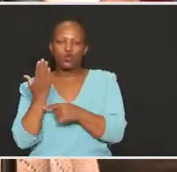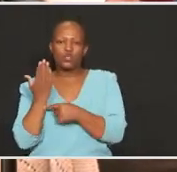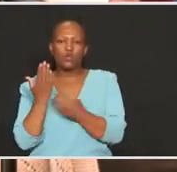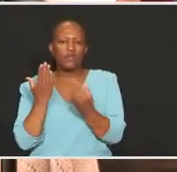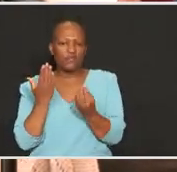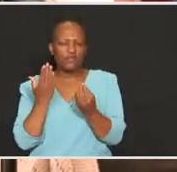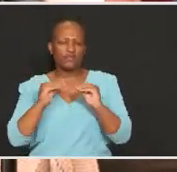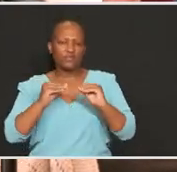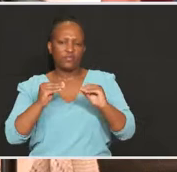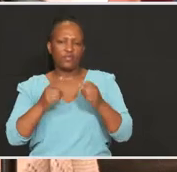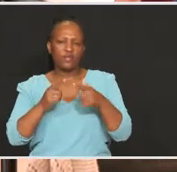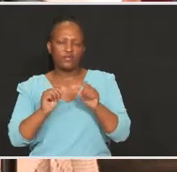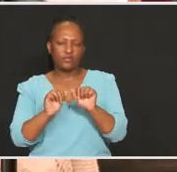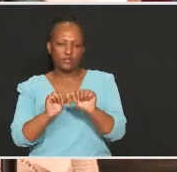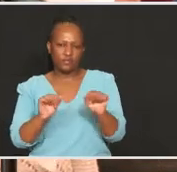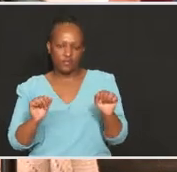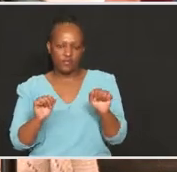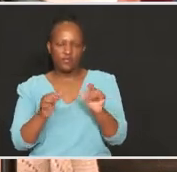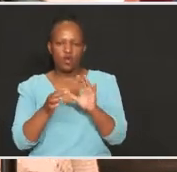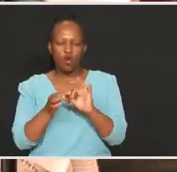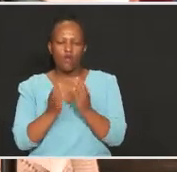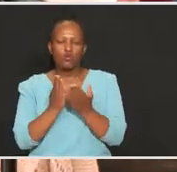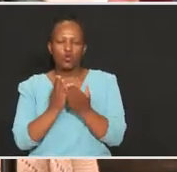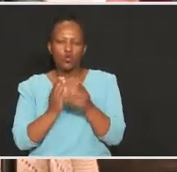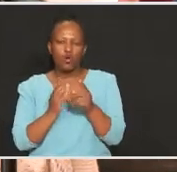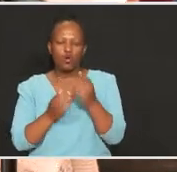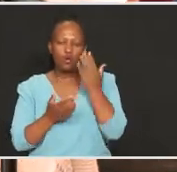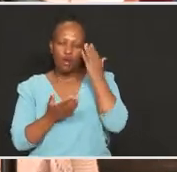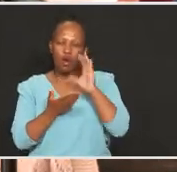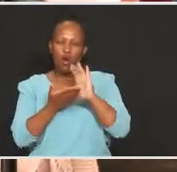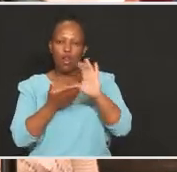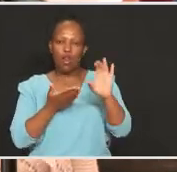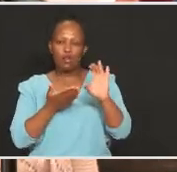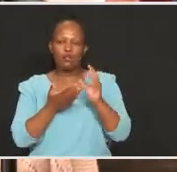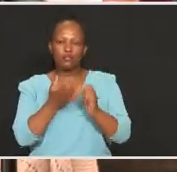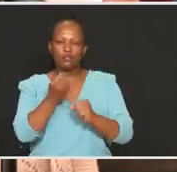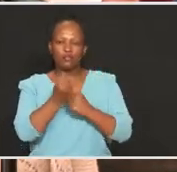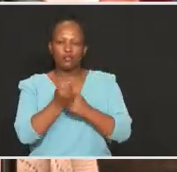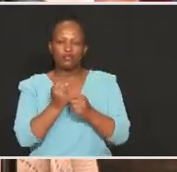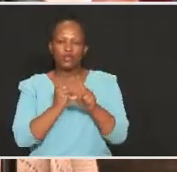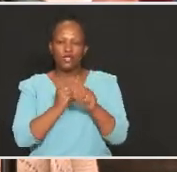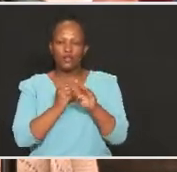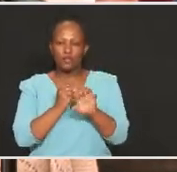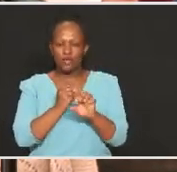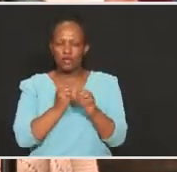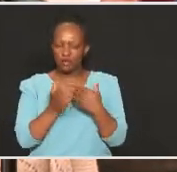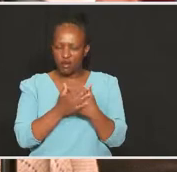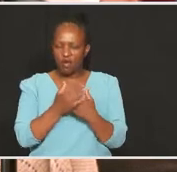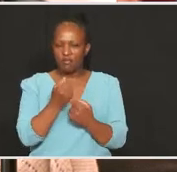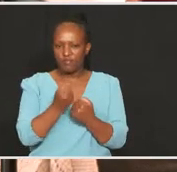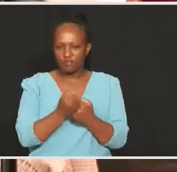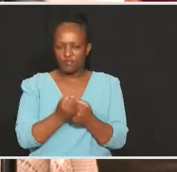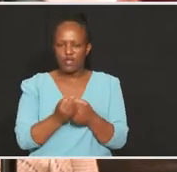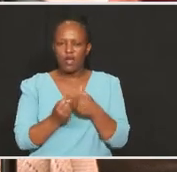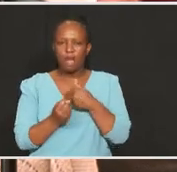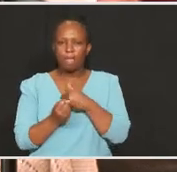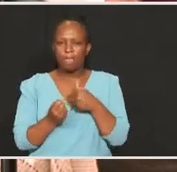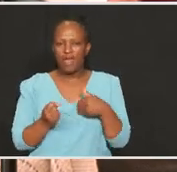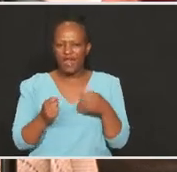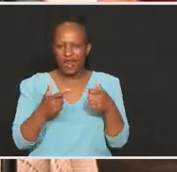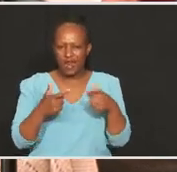tongue education homeschoolers and cottage School setups can support the dbe in the process of making mother tongue educational